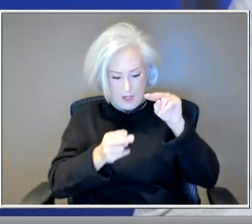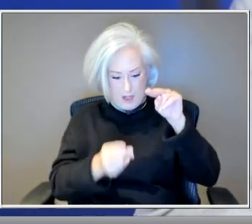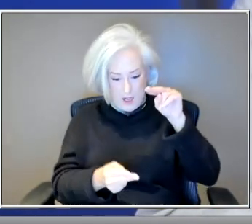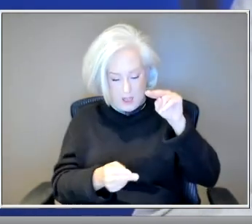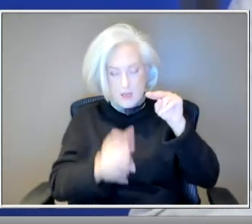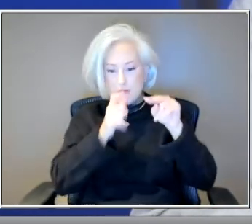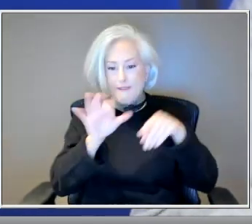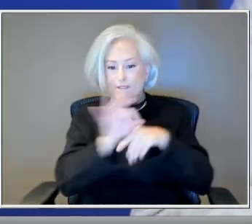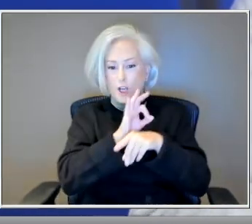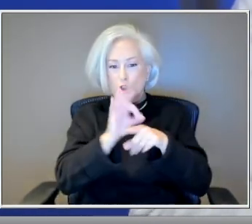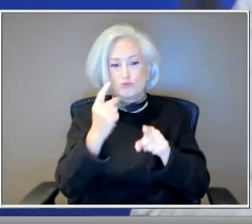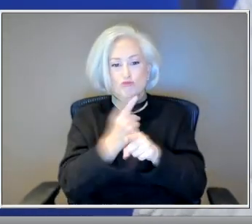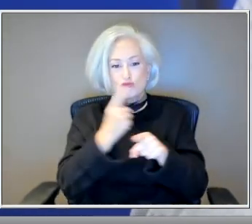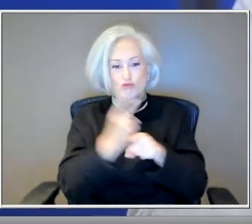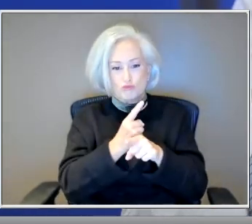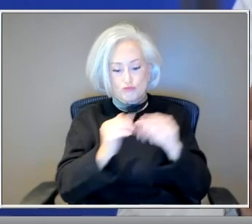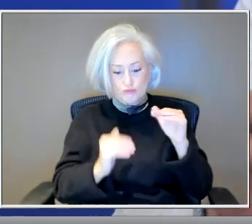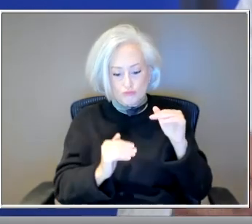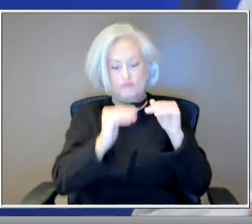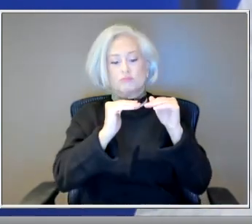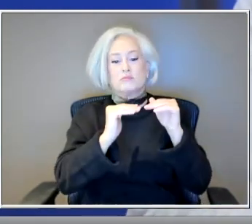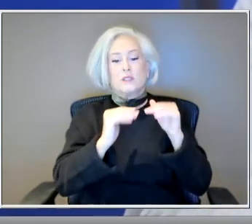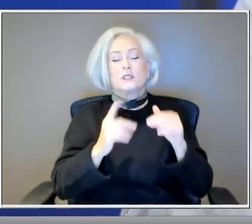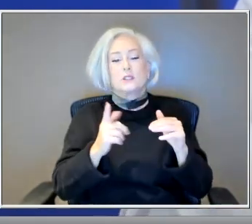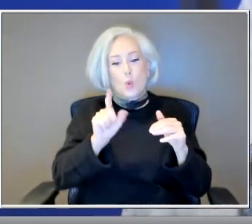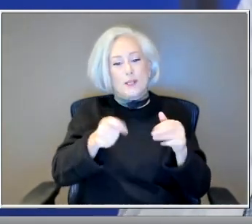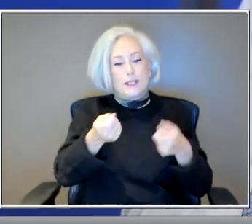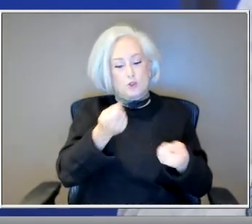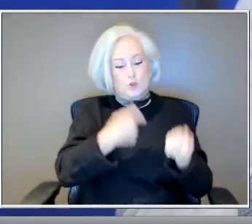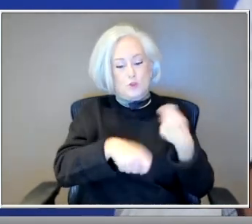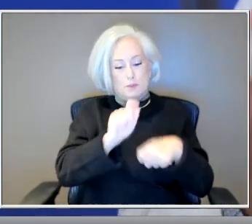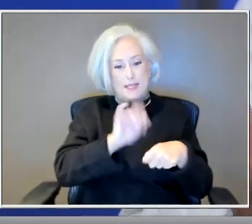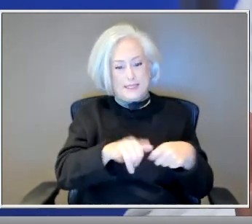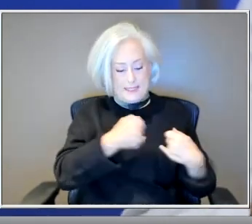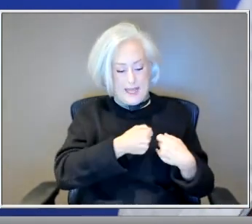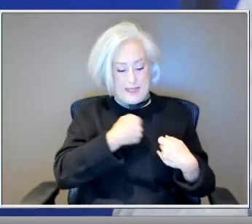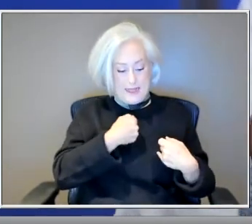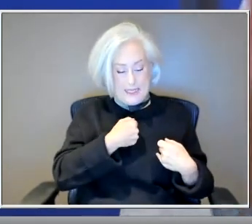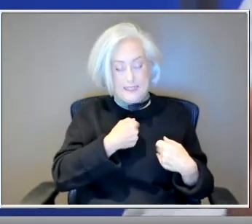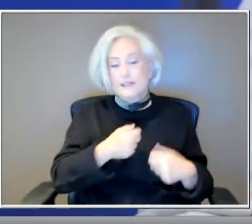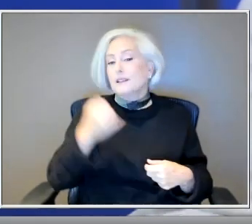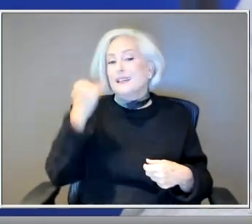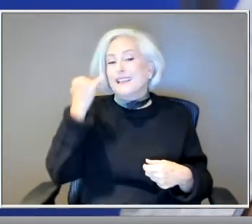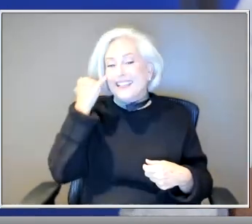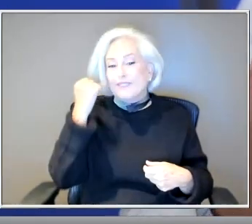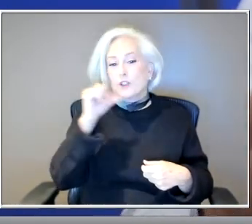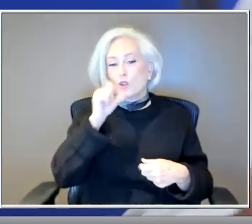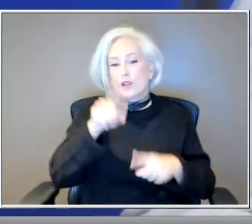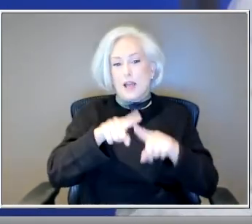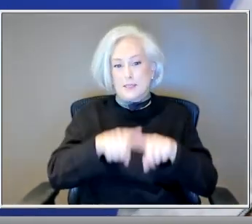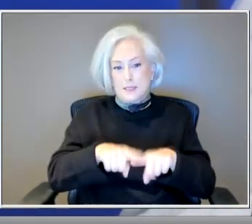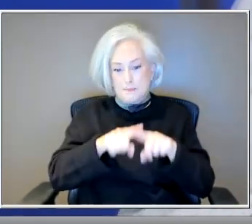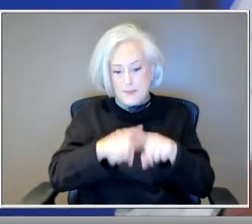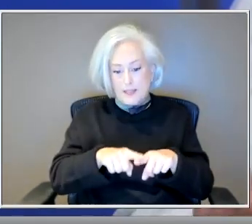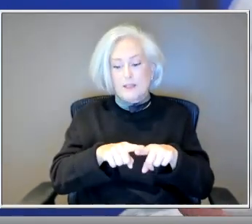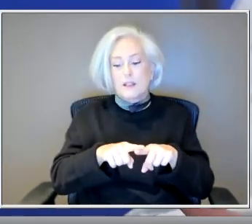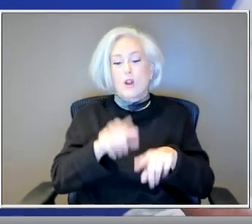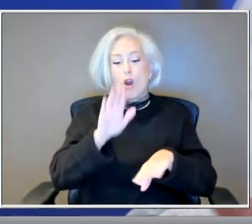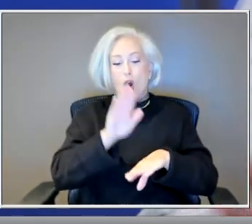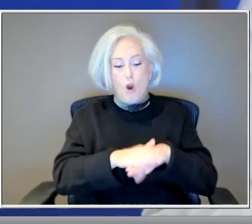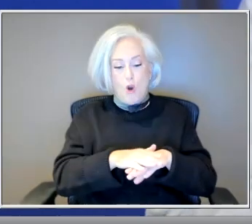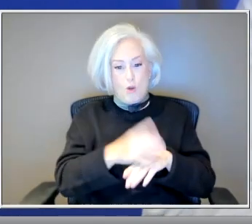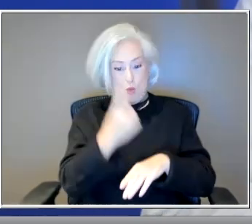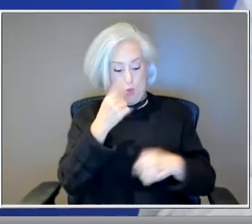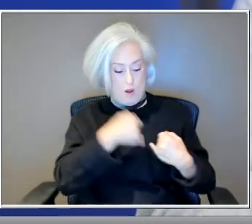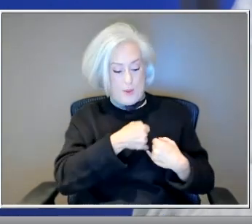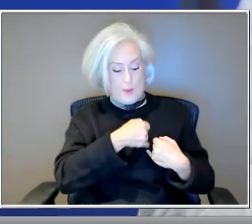lot of times if you're not dependent on that lead to provide some support, some pacing support or some type of